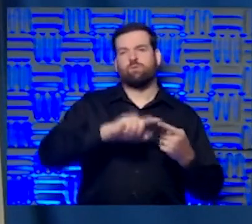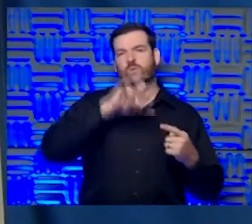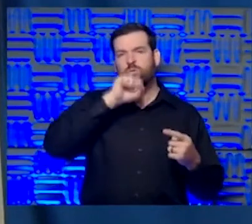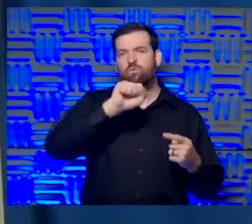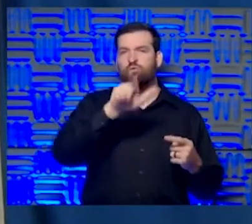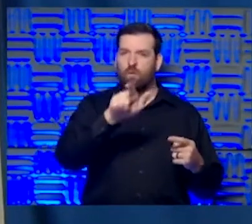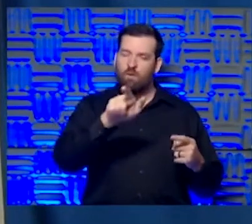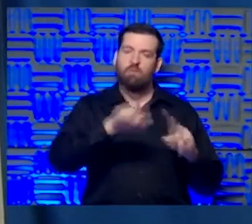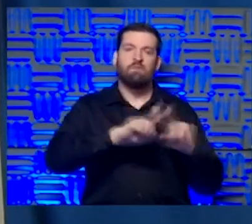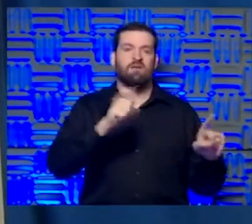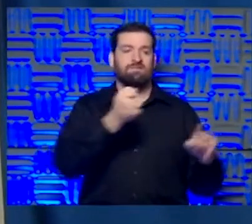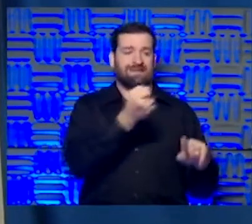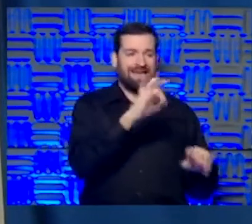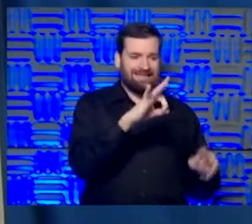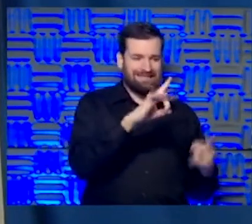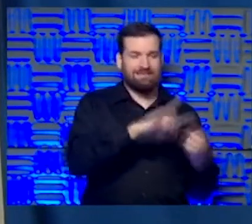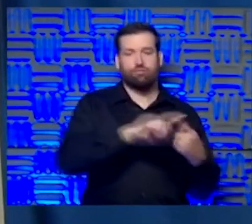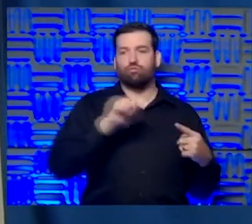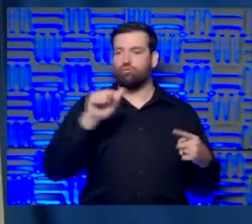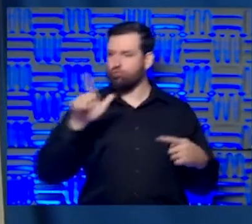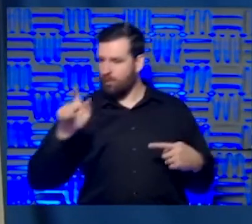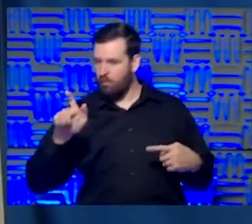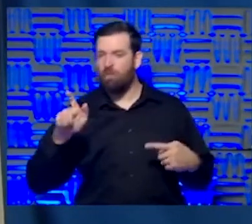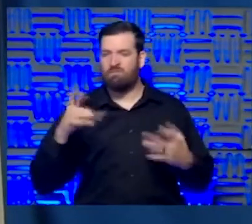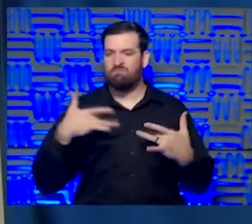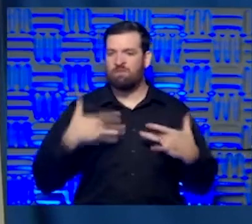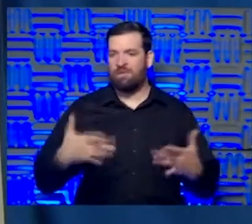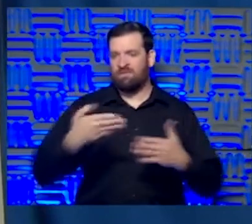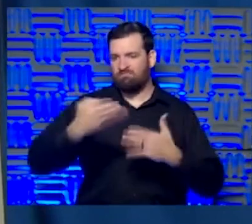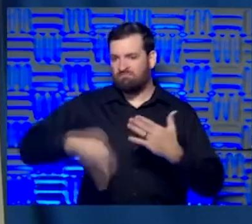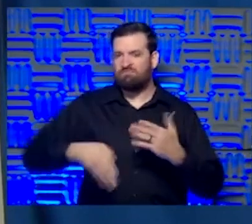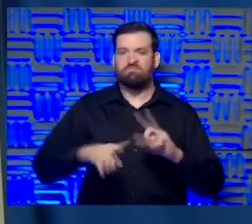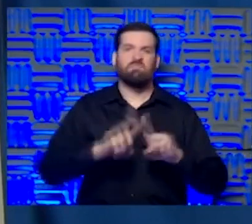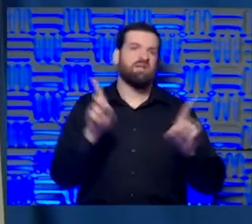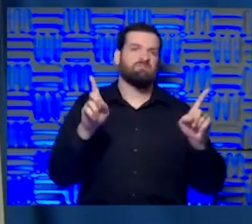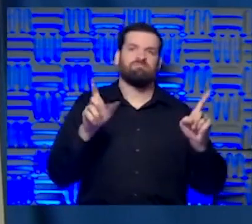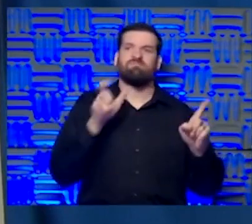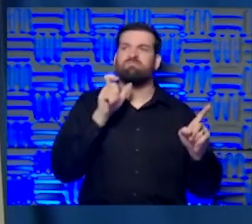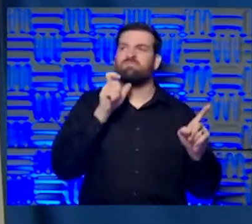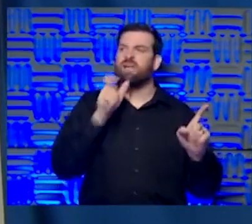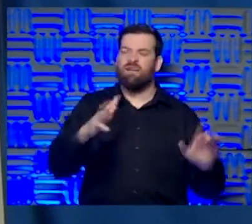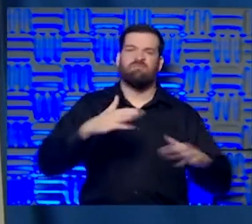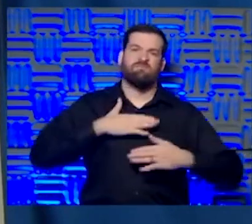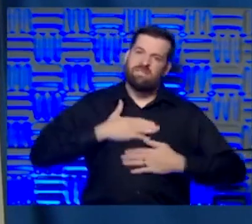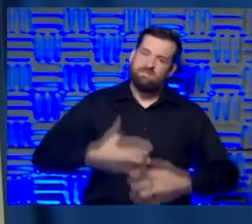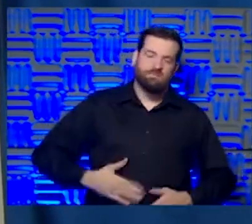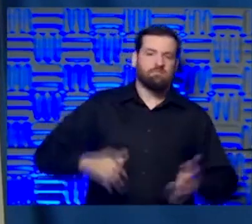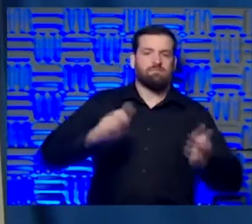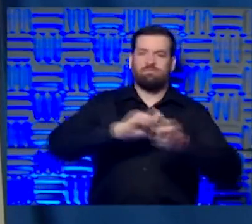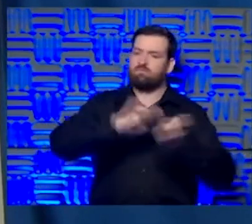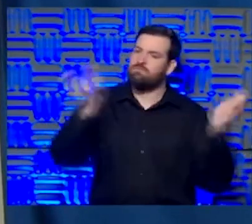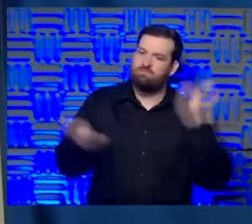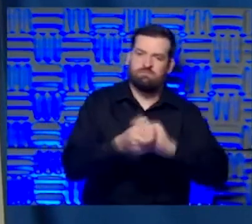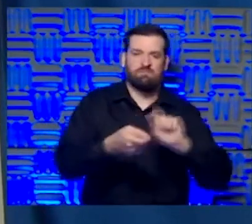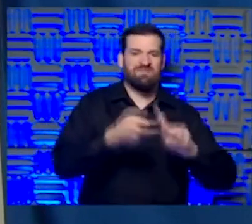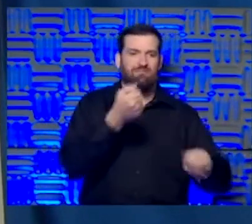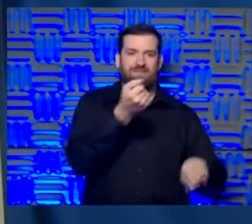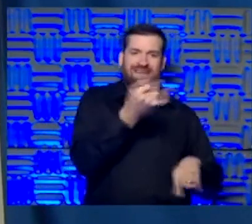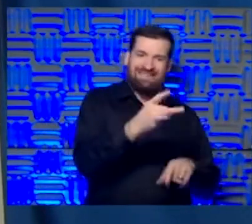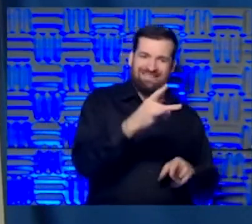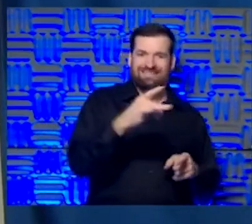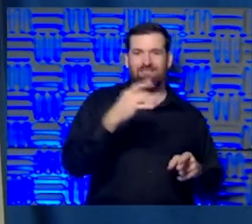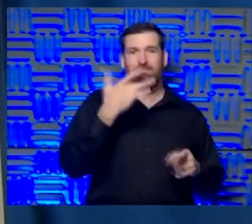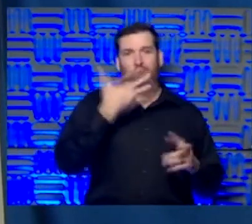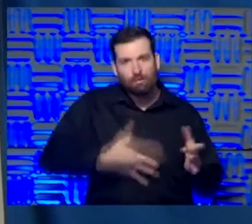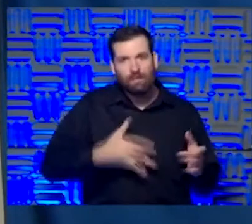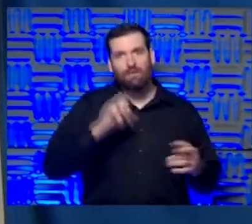to 21 is the traditional one. But again, nothing dramatic physiologically happens on your 18th or 21st birthday.